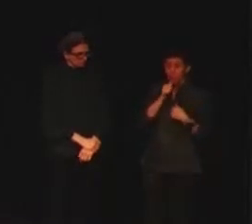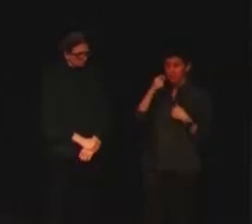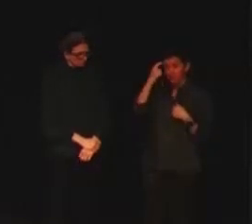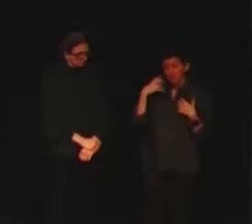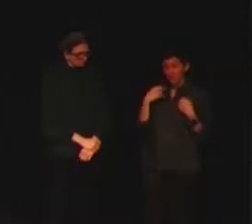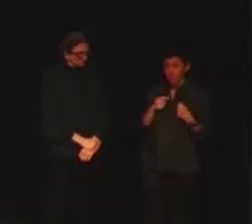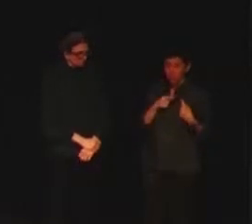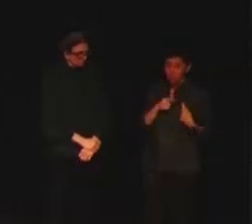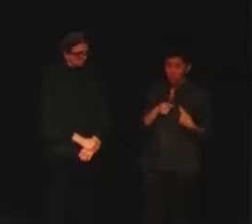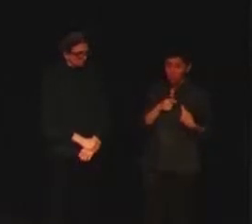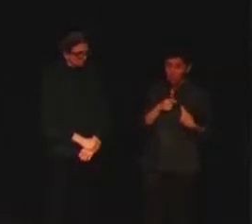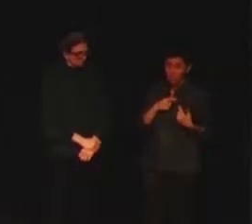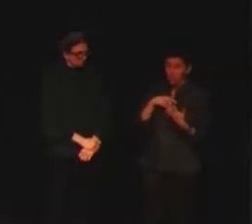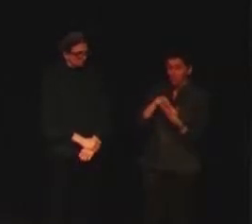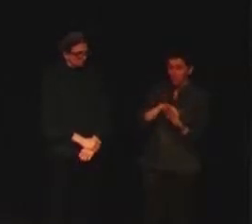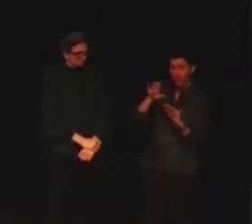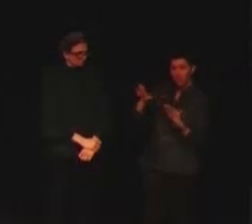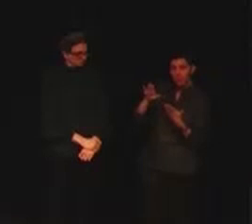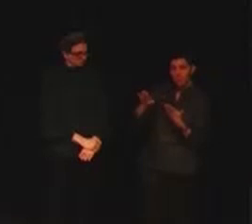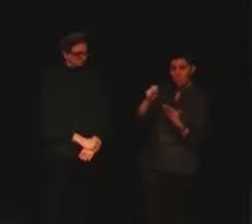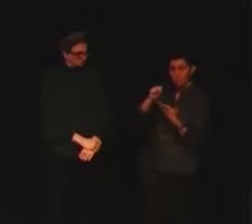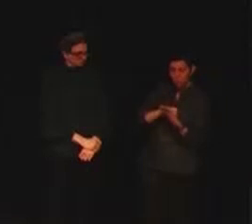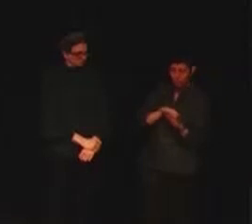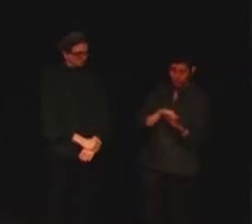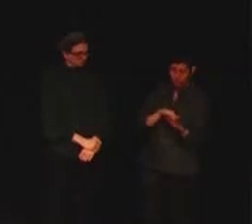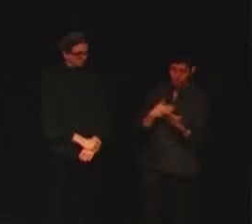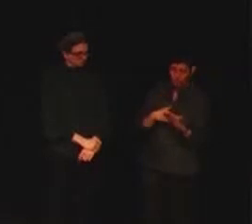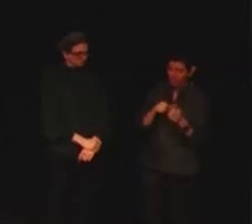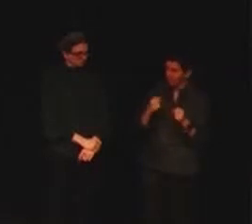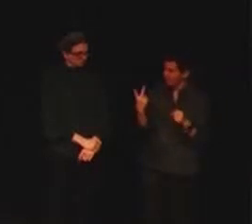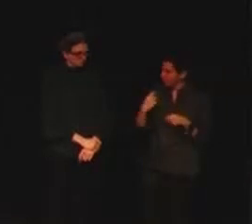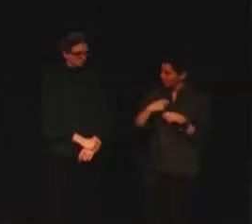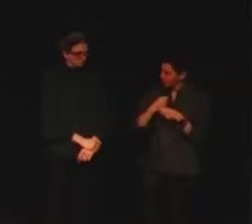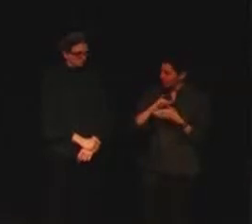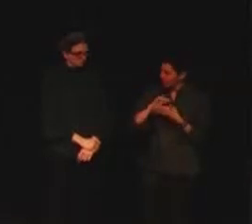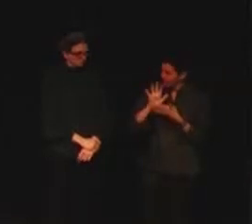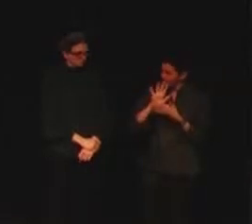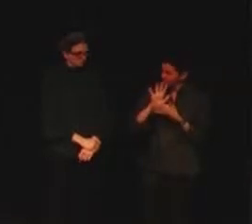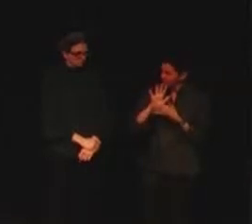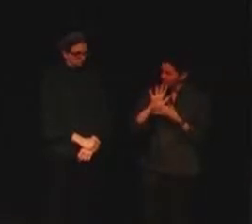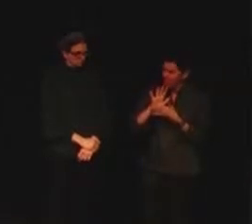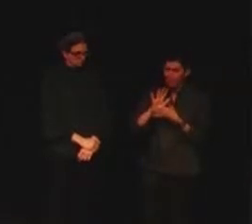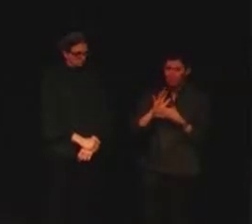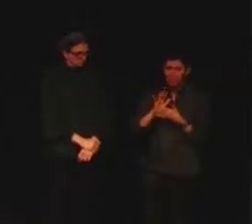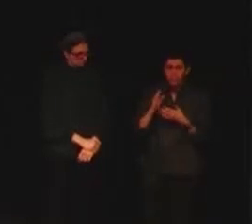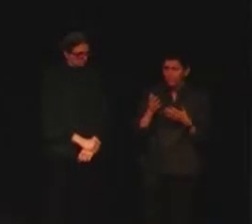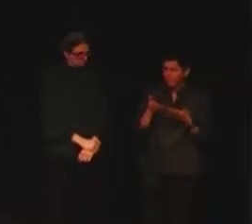it just resonated with me so much that I said, can we make this? Can we figure out a way to do it?